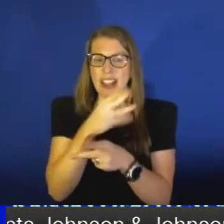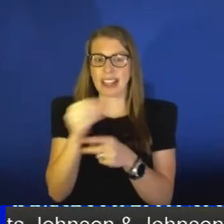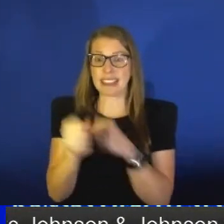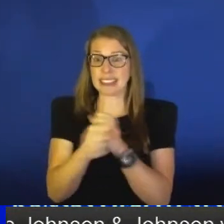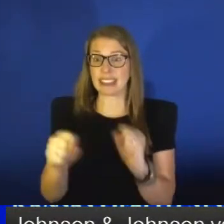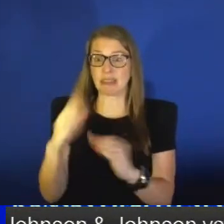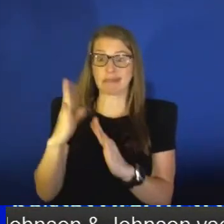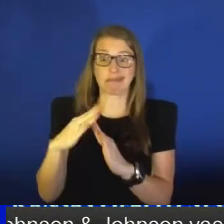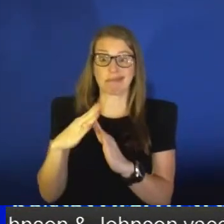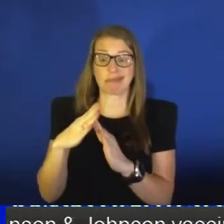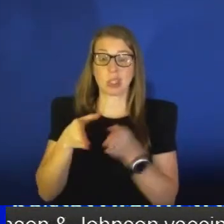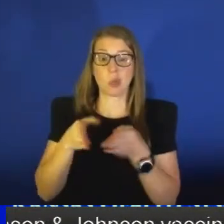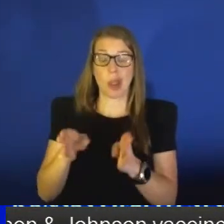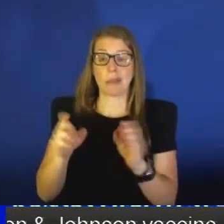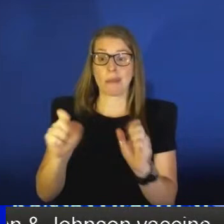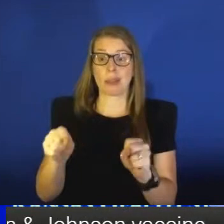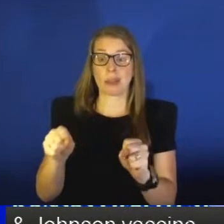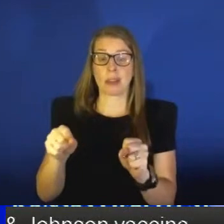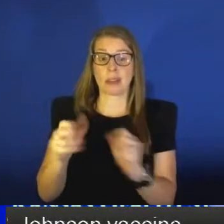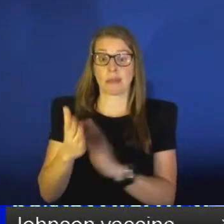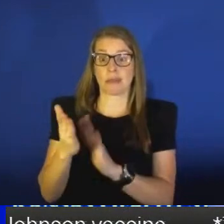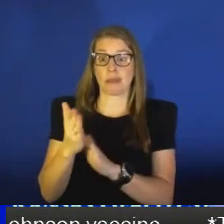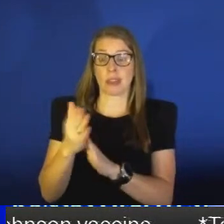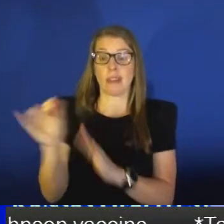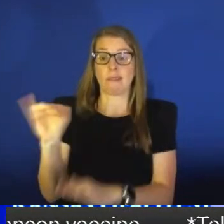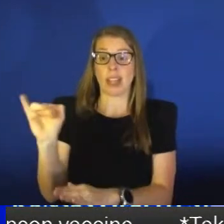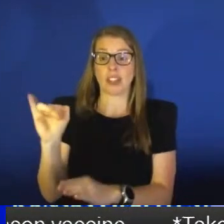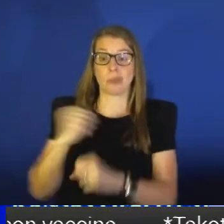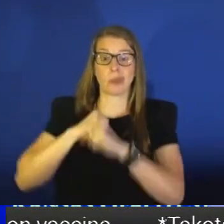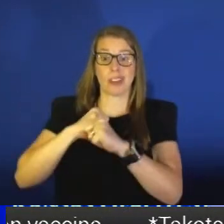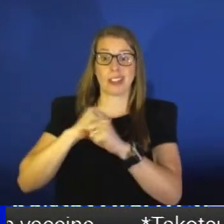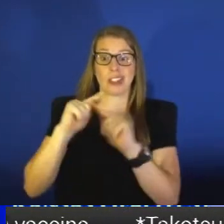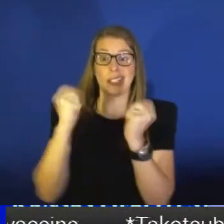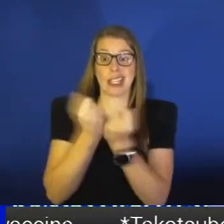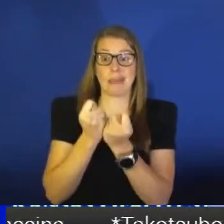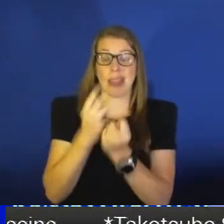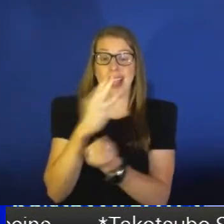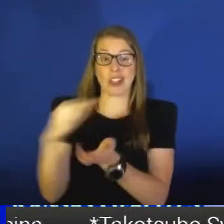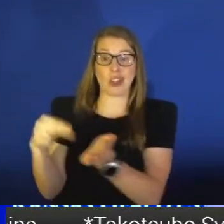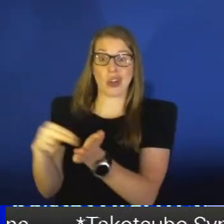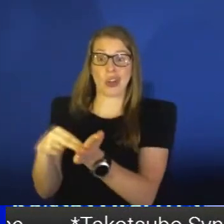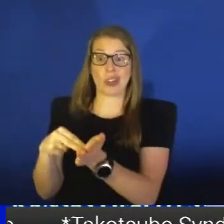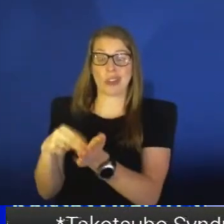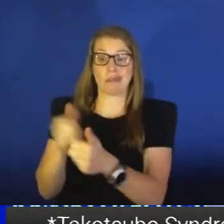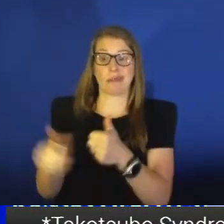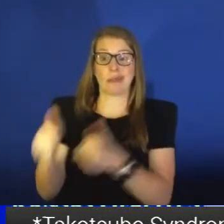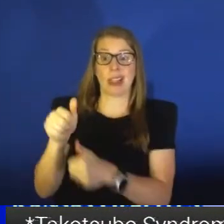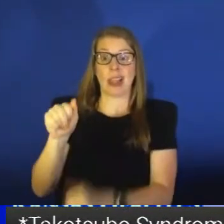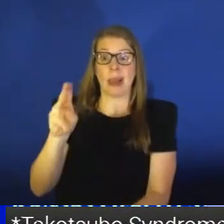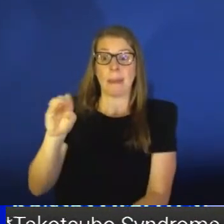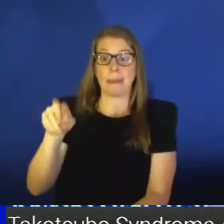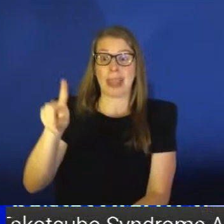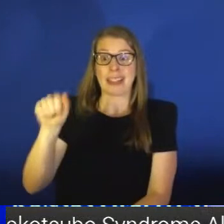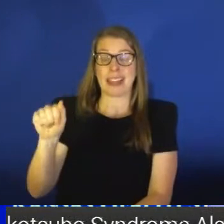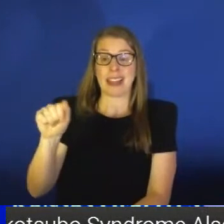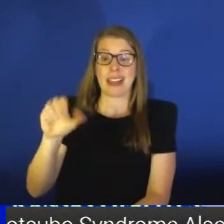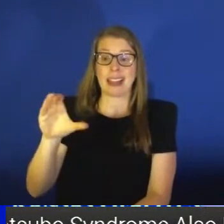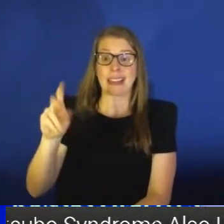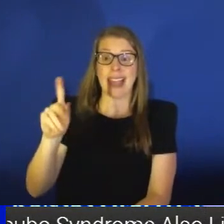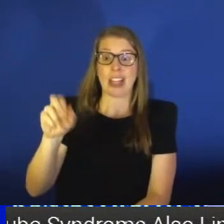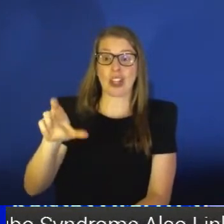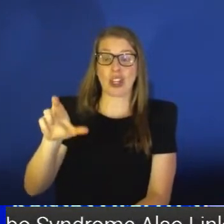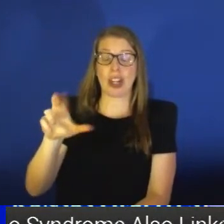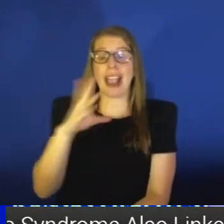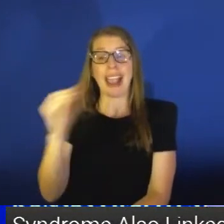possible. And I want to give a shout out to my infection prevention team and infection prevention nurses led by Amanda Cackler and Lance Williamson. Throughout the pandemic,